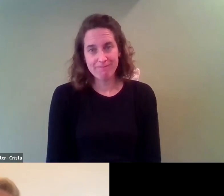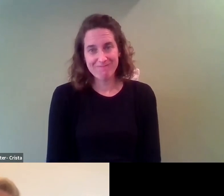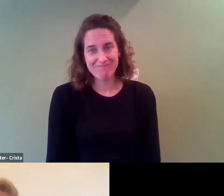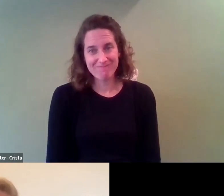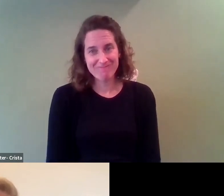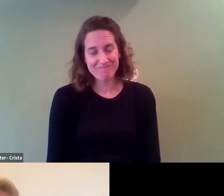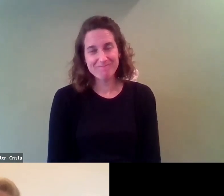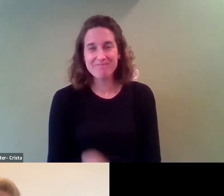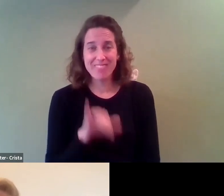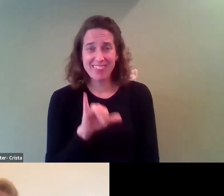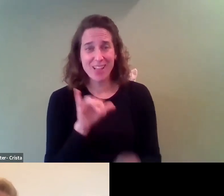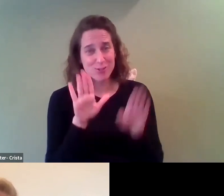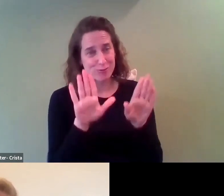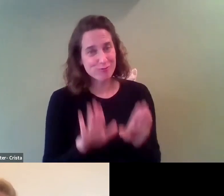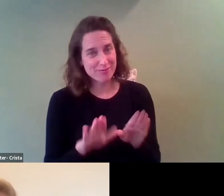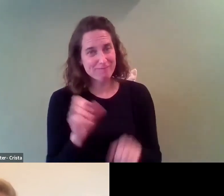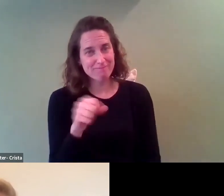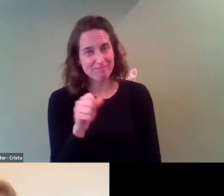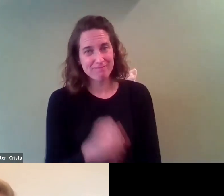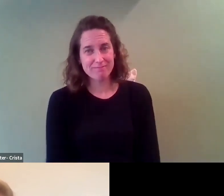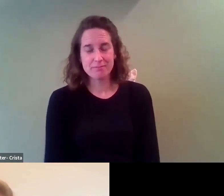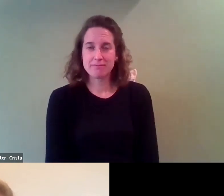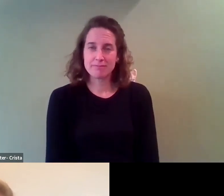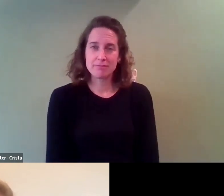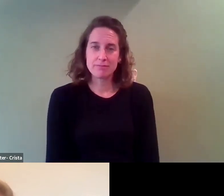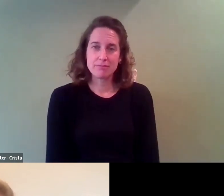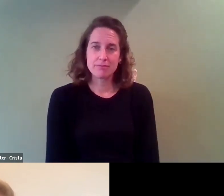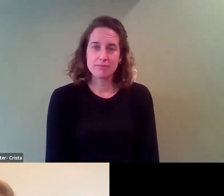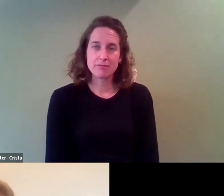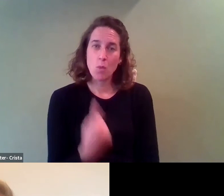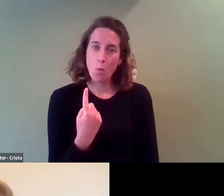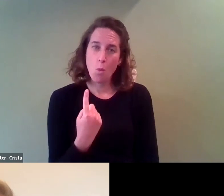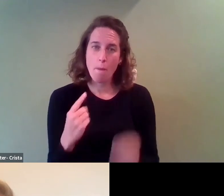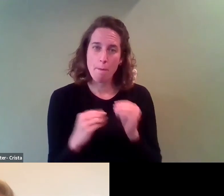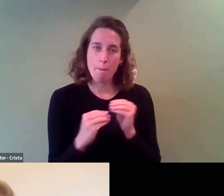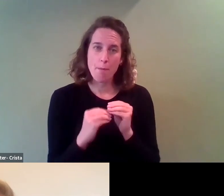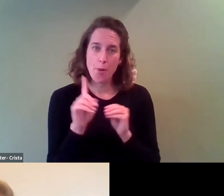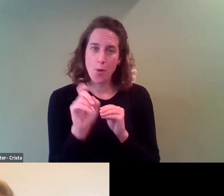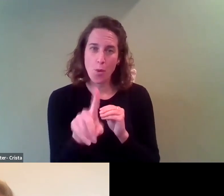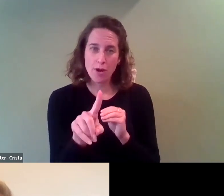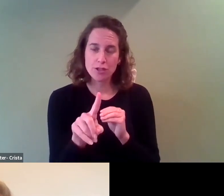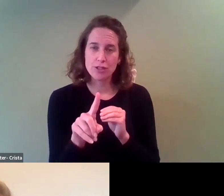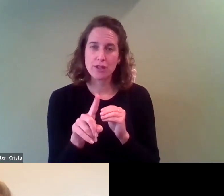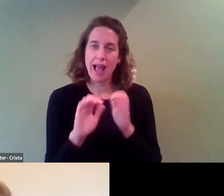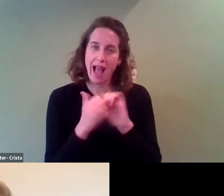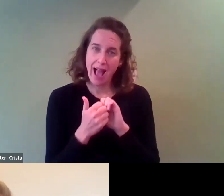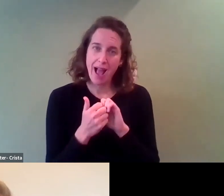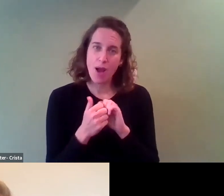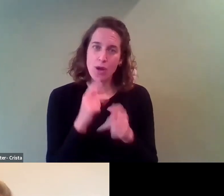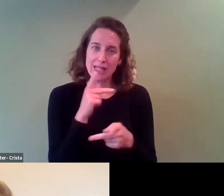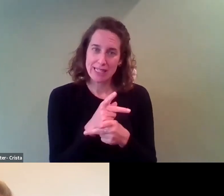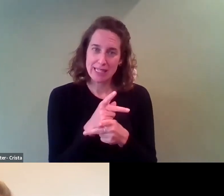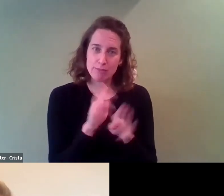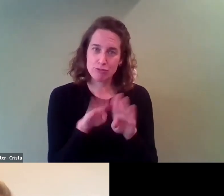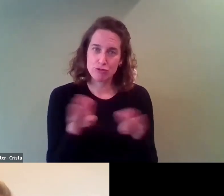That's great. You know, and I think one other question we have here is, what can we do to help our kids persevere